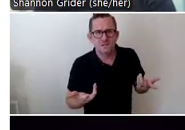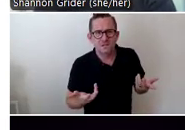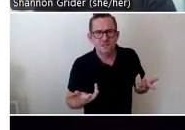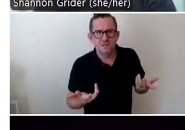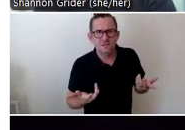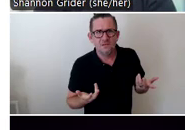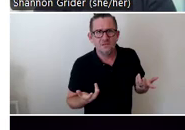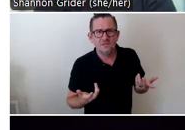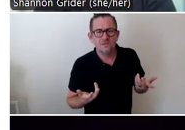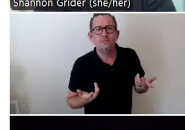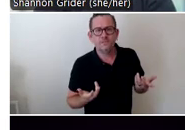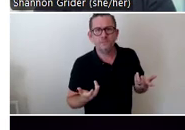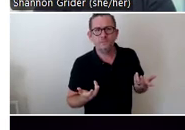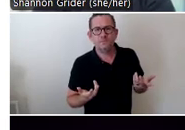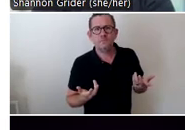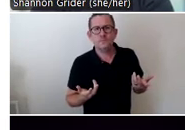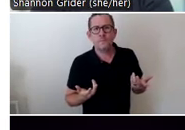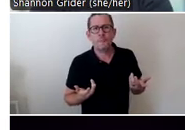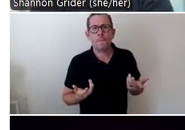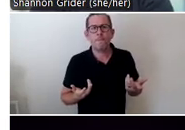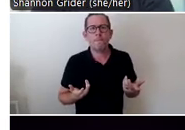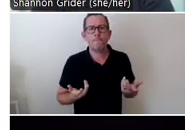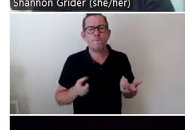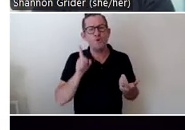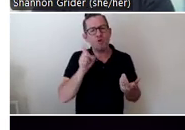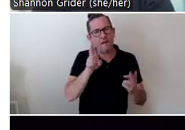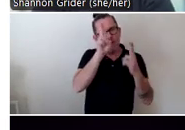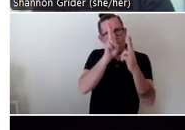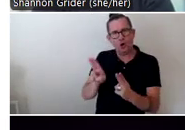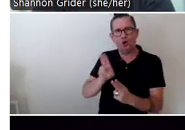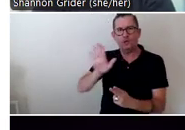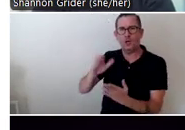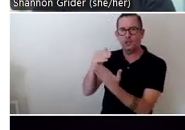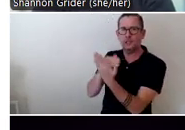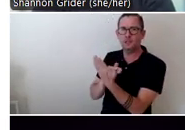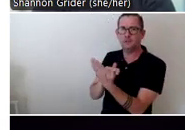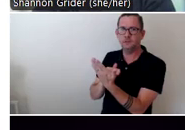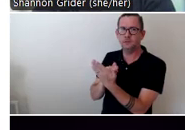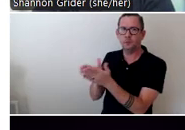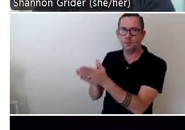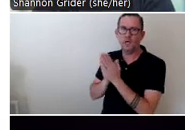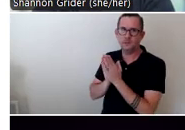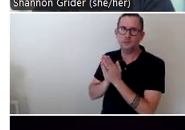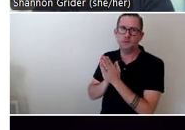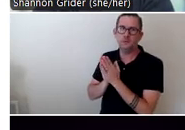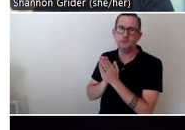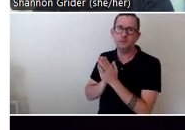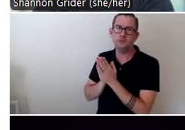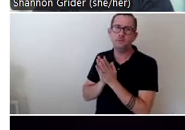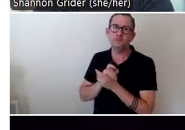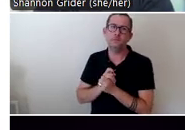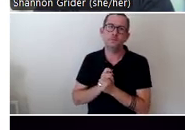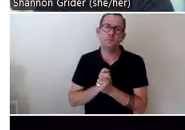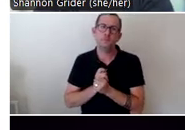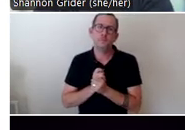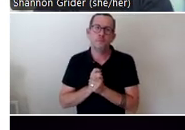interpreter, that can really hinder the process and cause issues. So you need to honor the list. If a